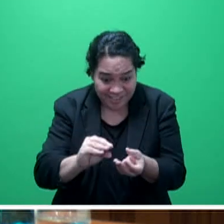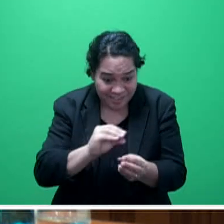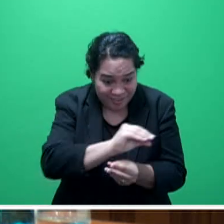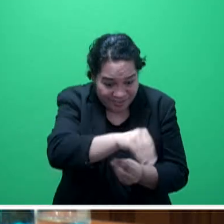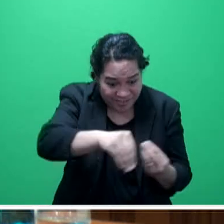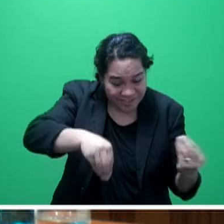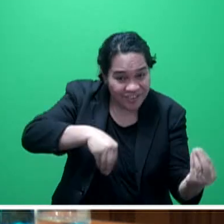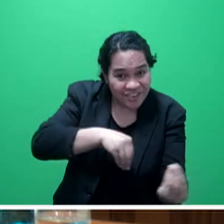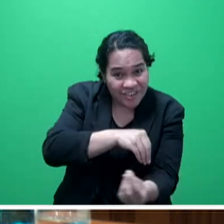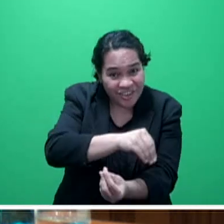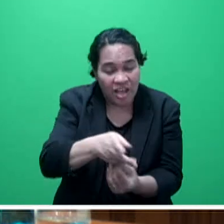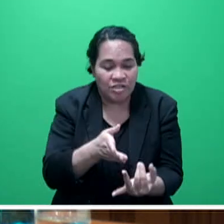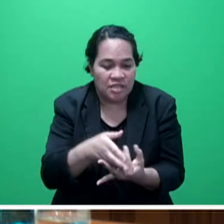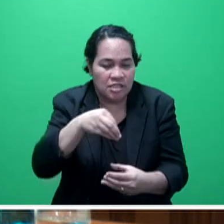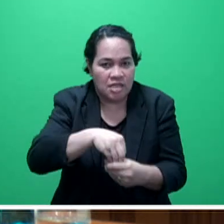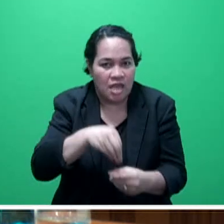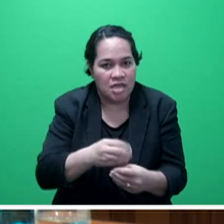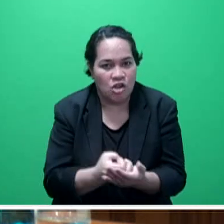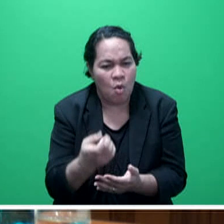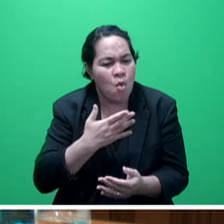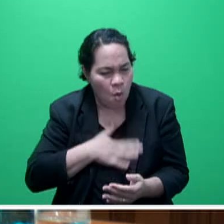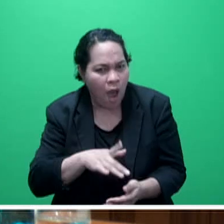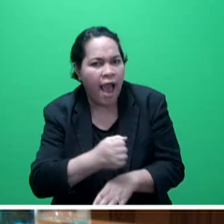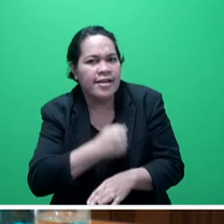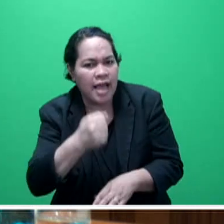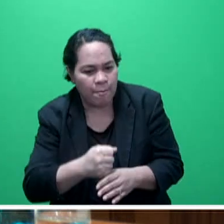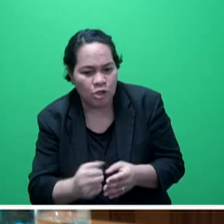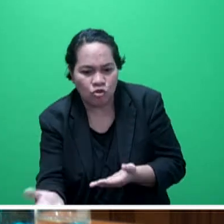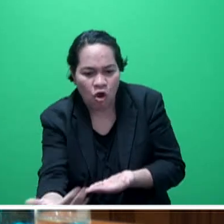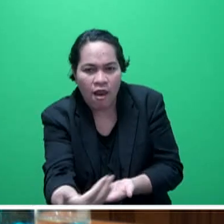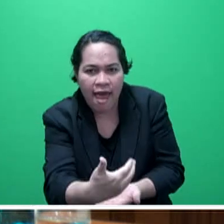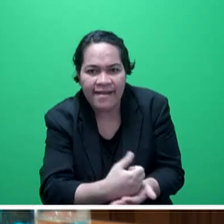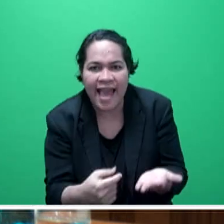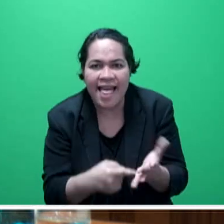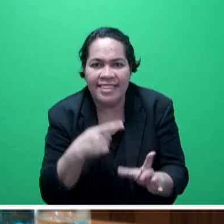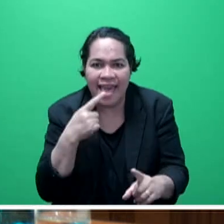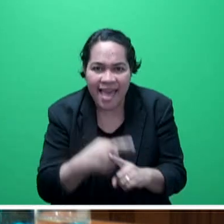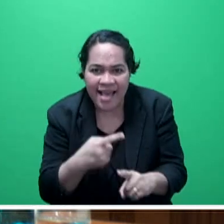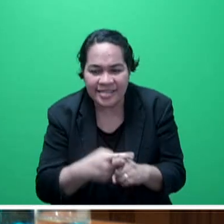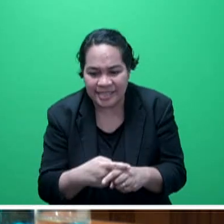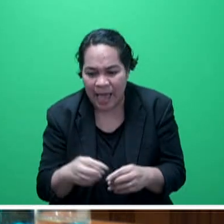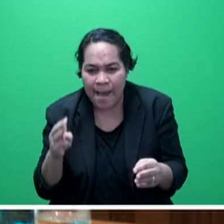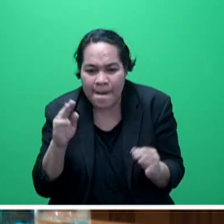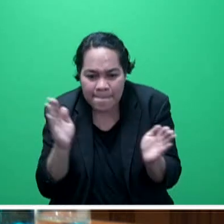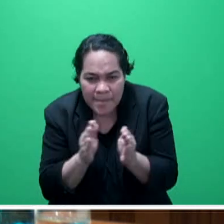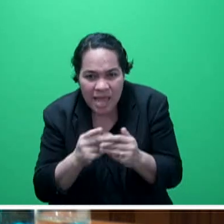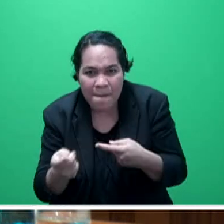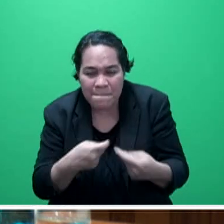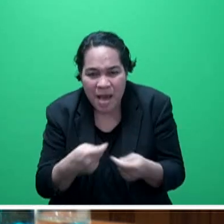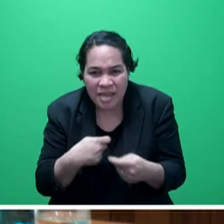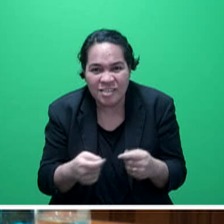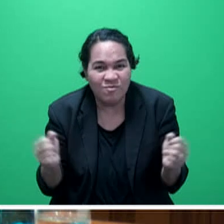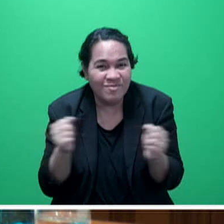economy. We want the government to collect taxes needed for capital projects such as mini market, roads and bridges, to